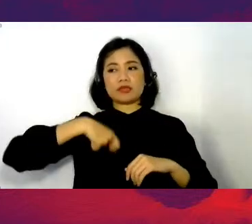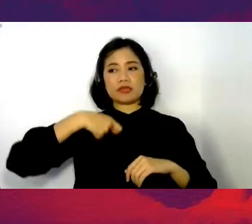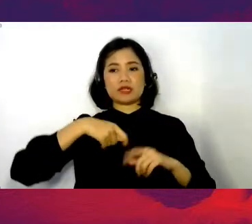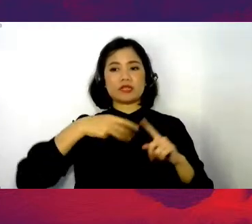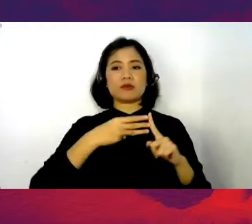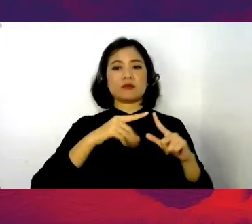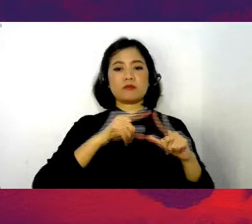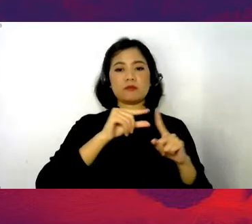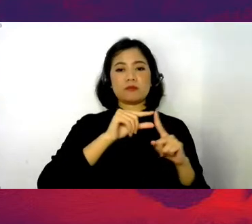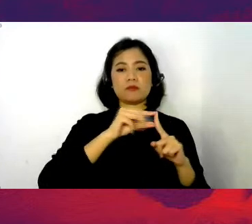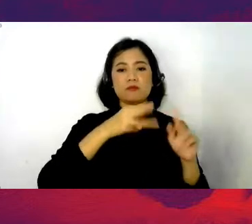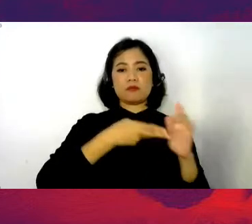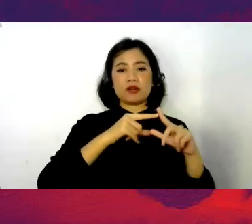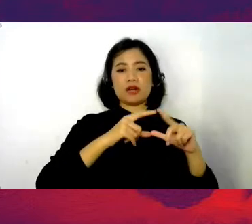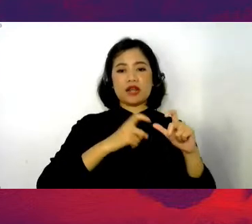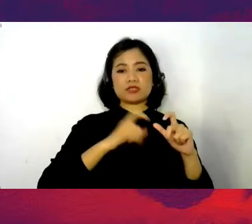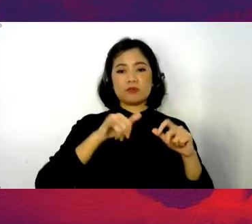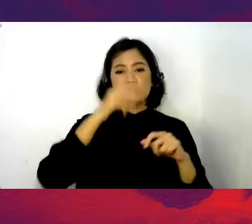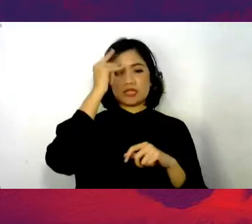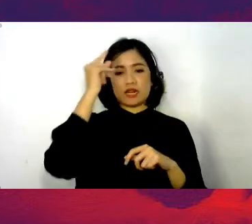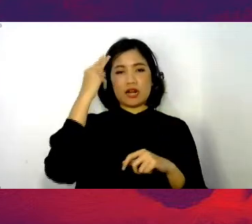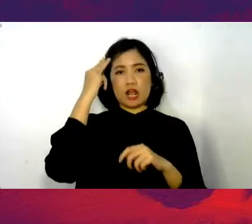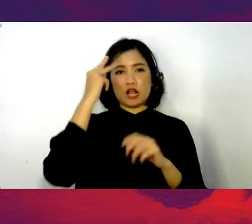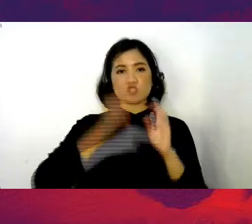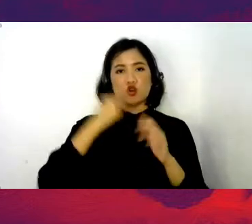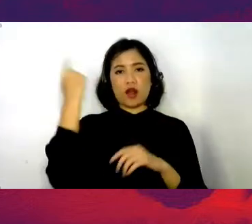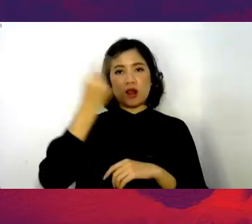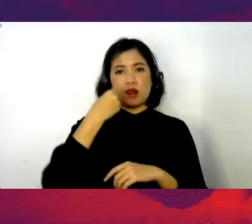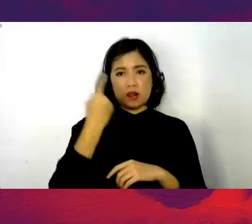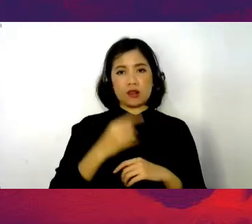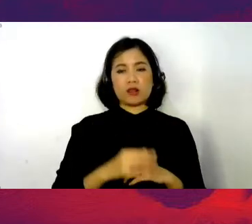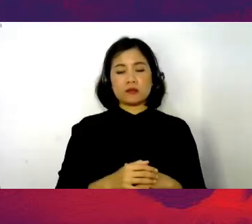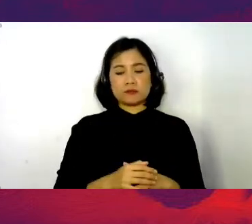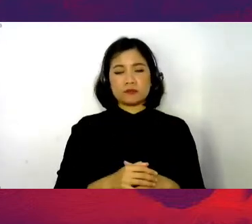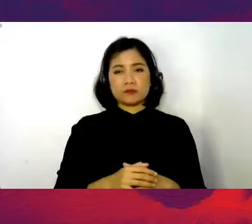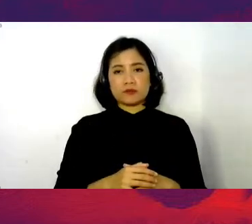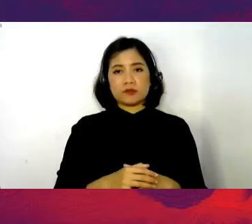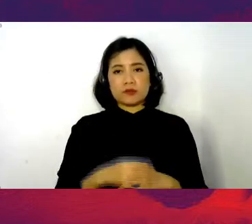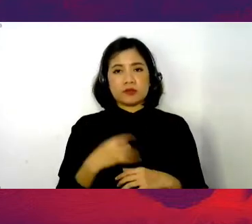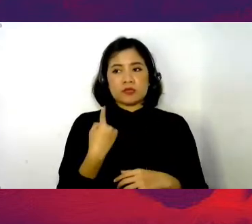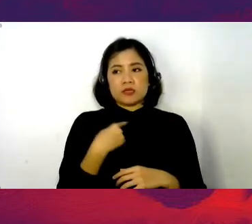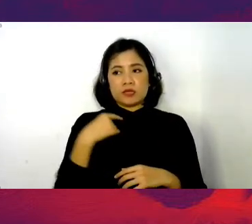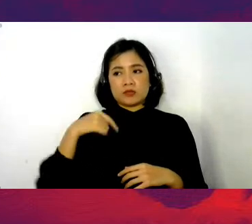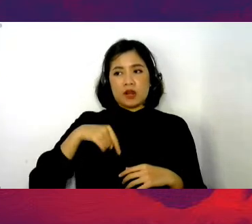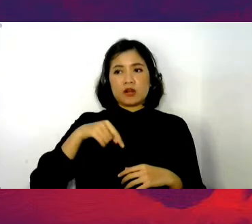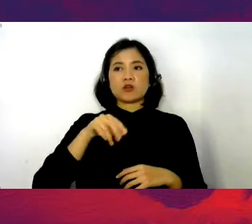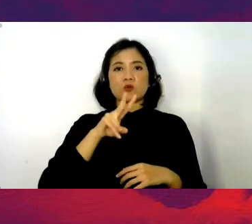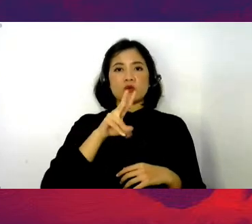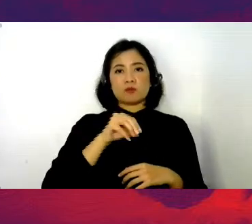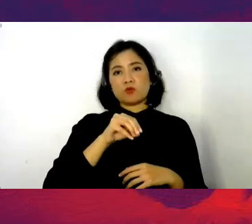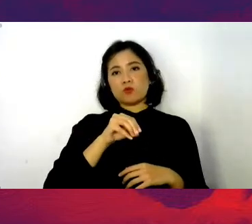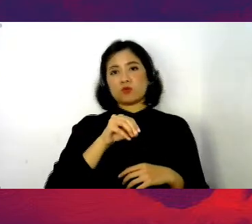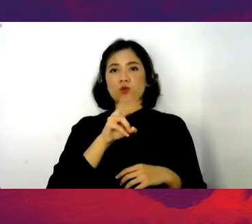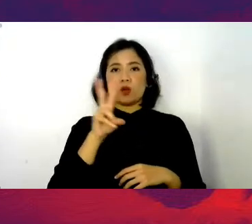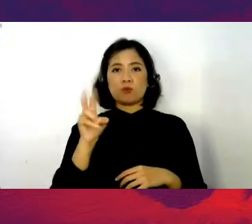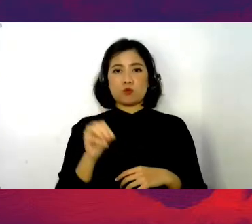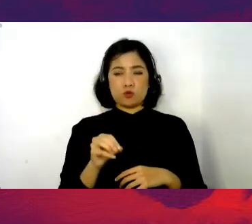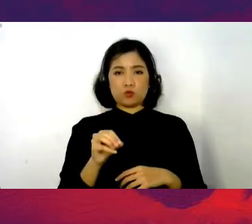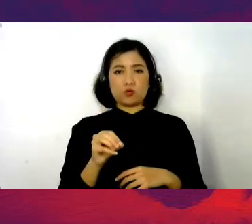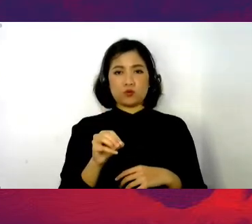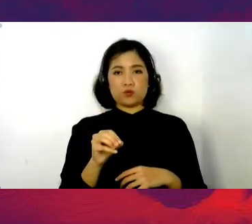Basri about adding this capability that Professor Sen already mentioned. I know this is like ideals in terms